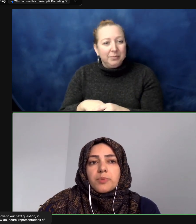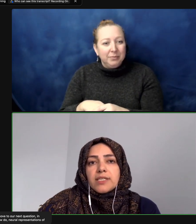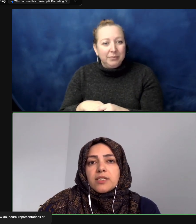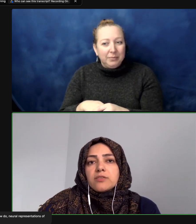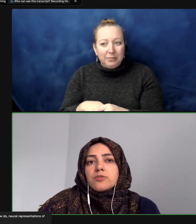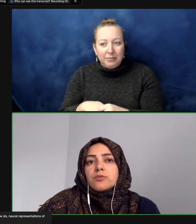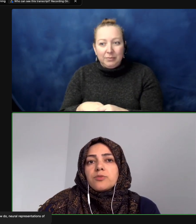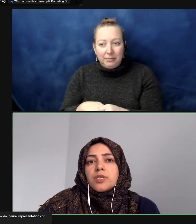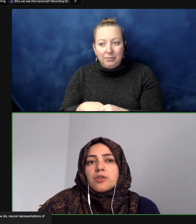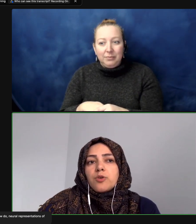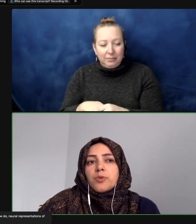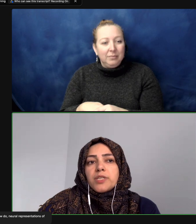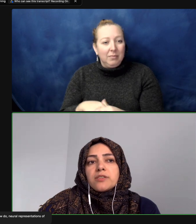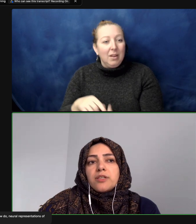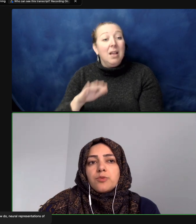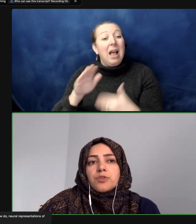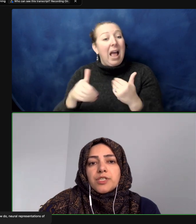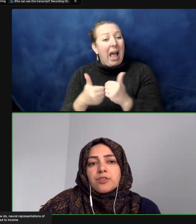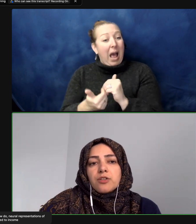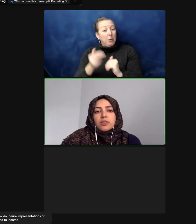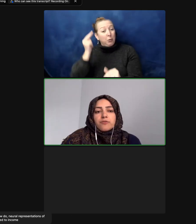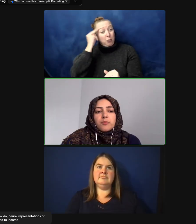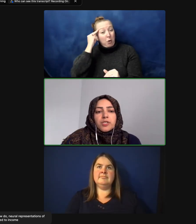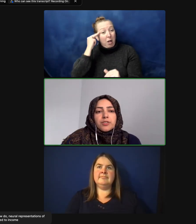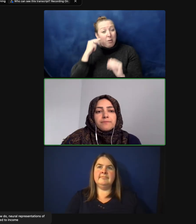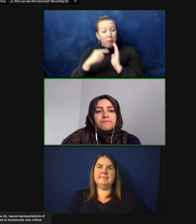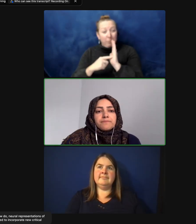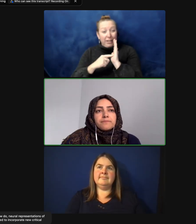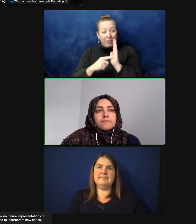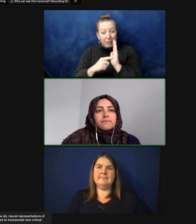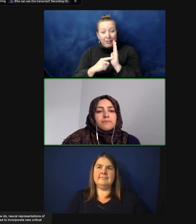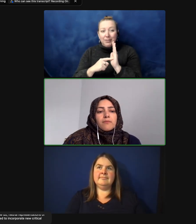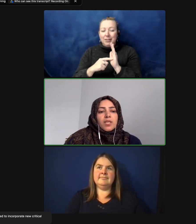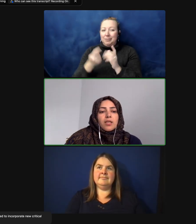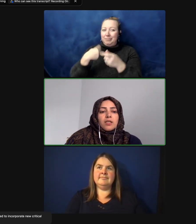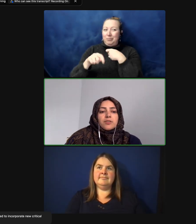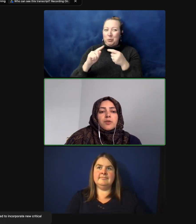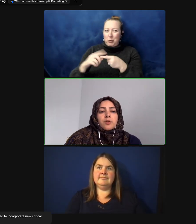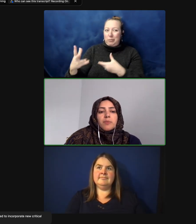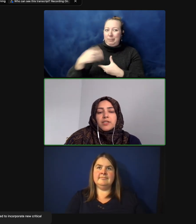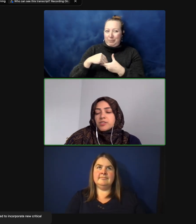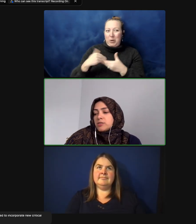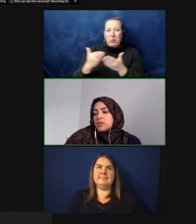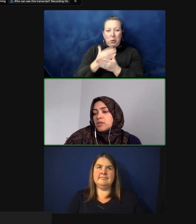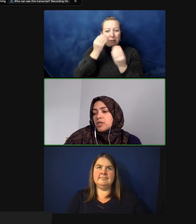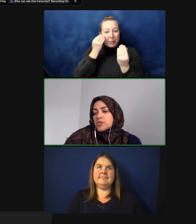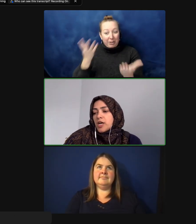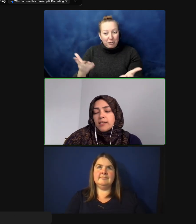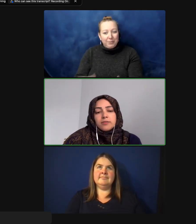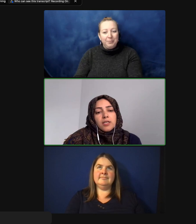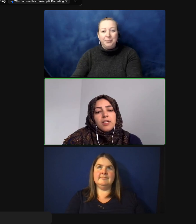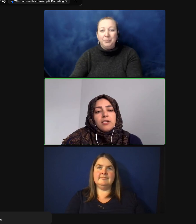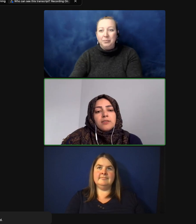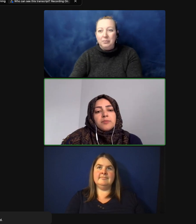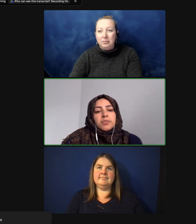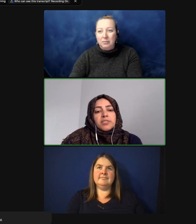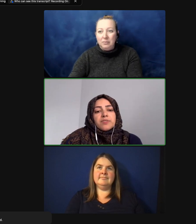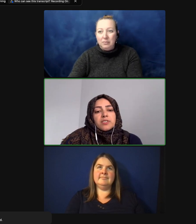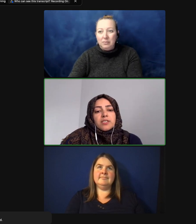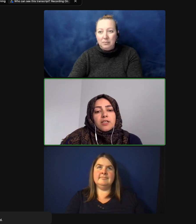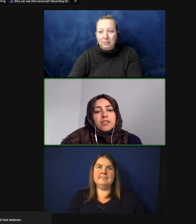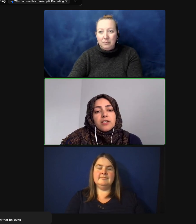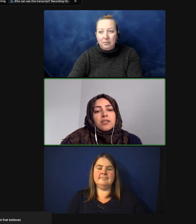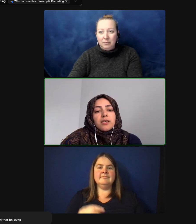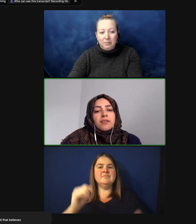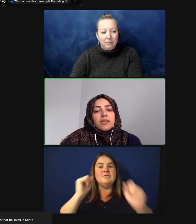are updated to incorporate new critical information. So imagine a child that